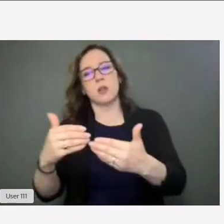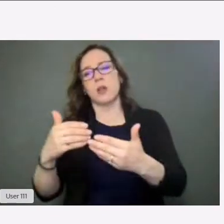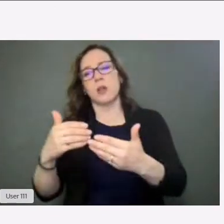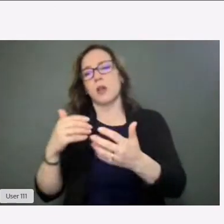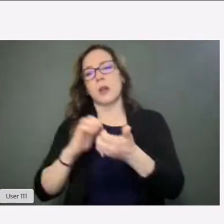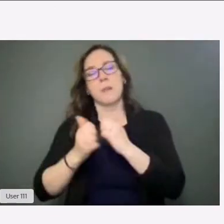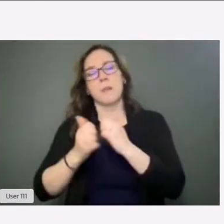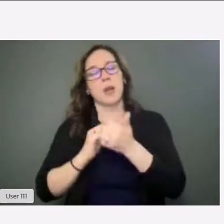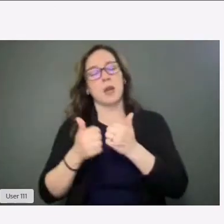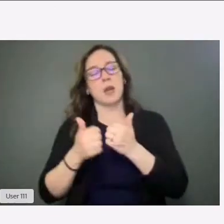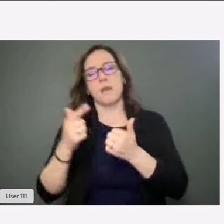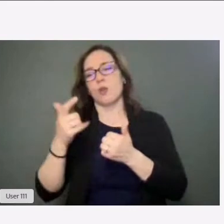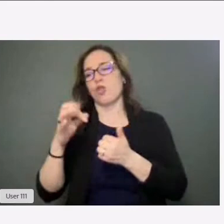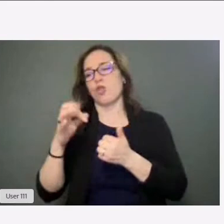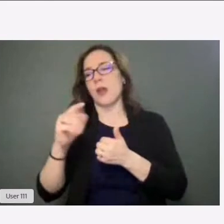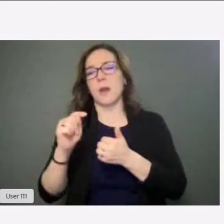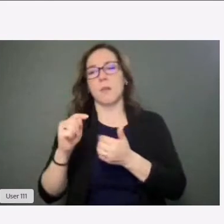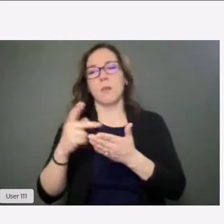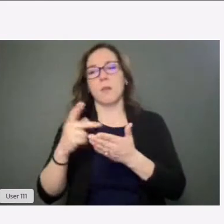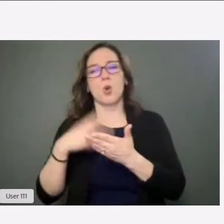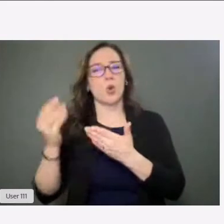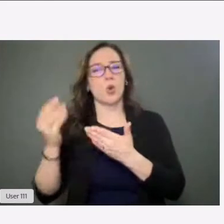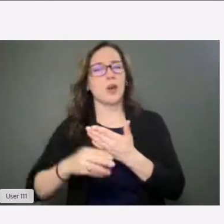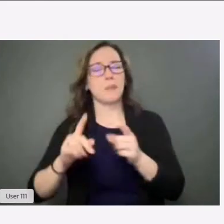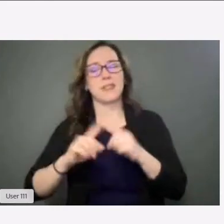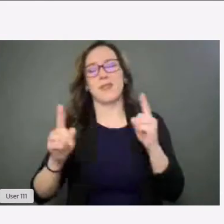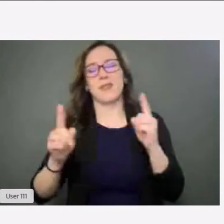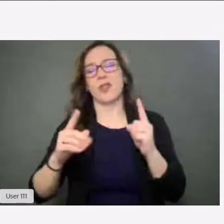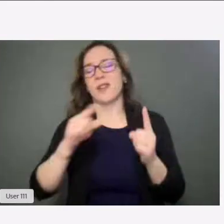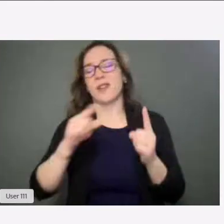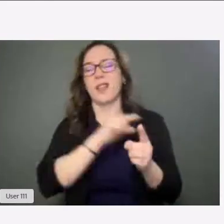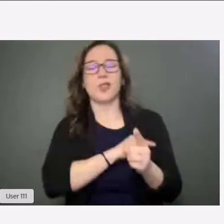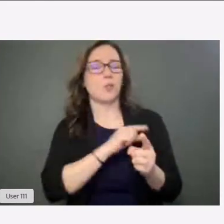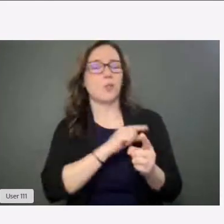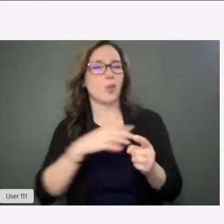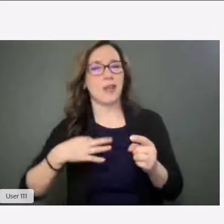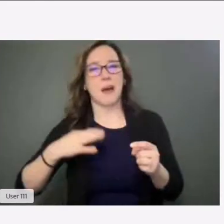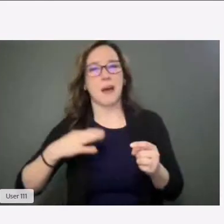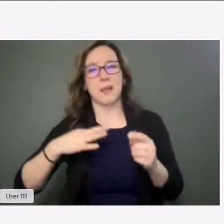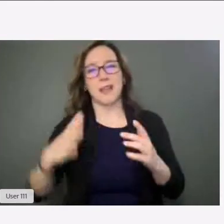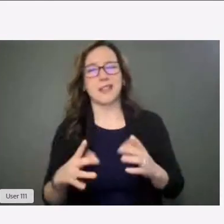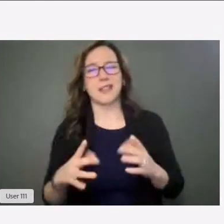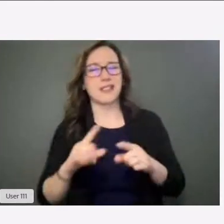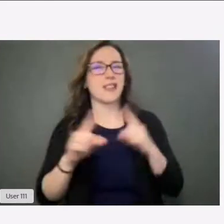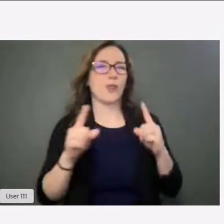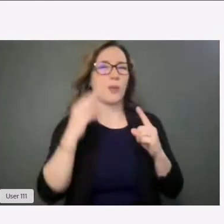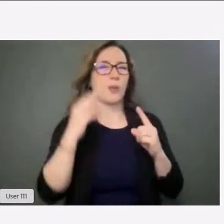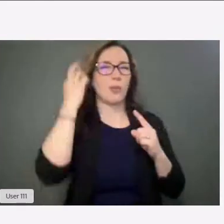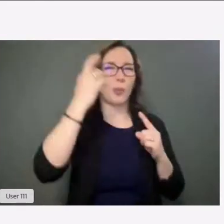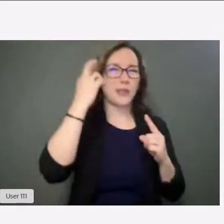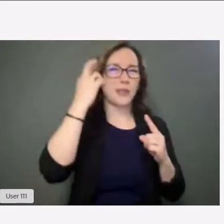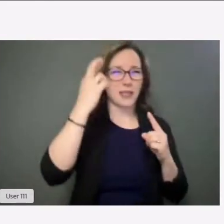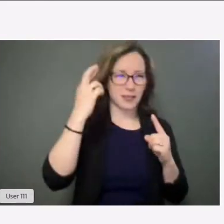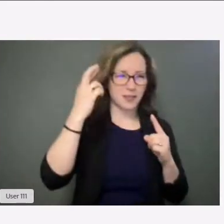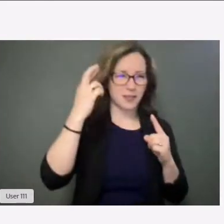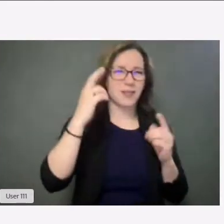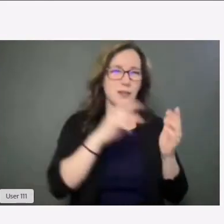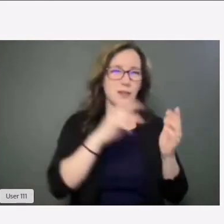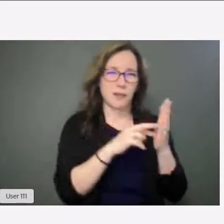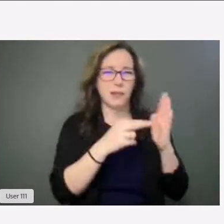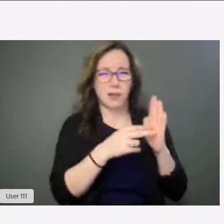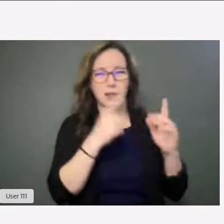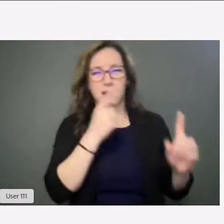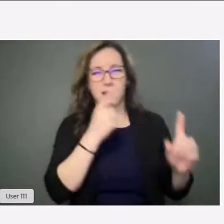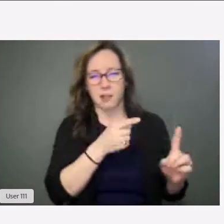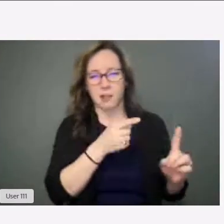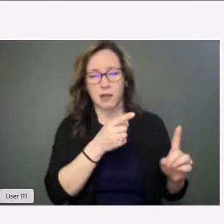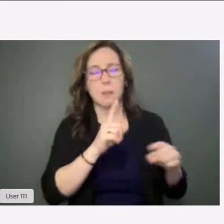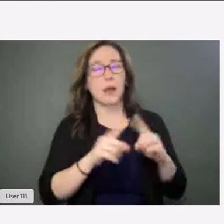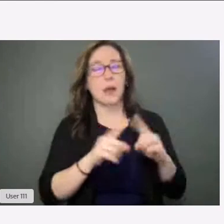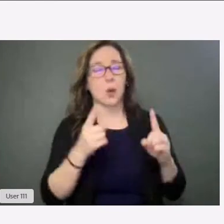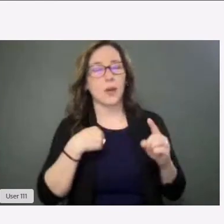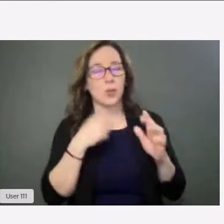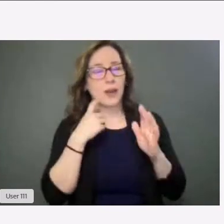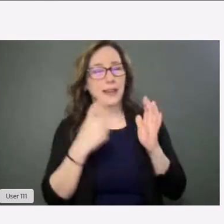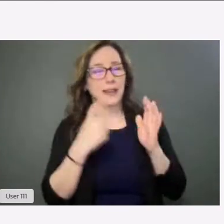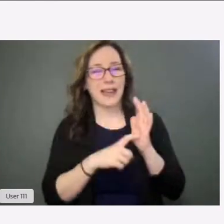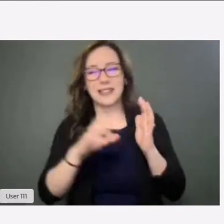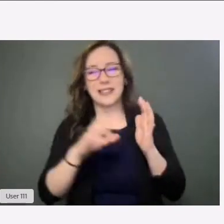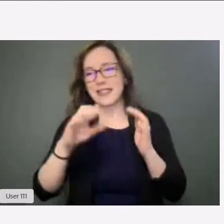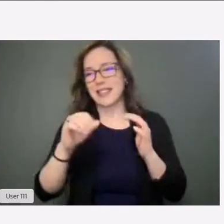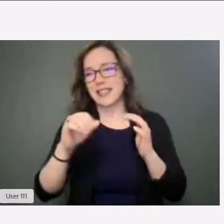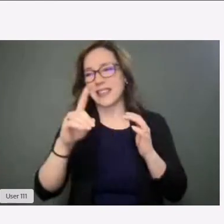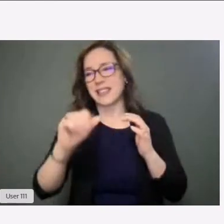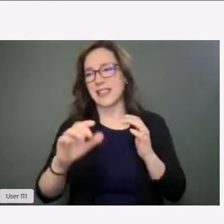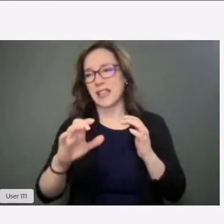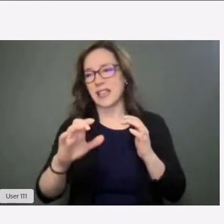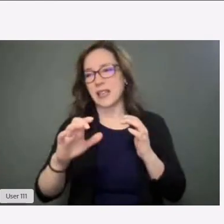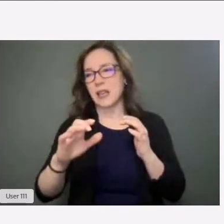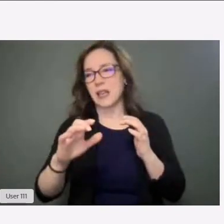program, different eligible applicants, you know, kind of different purposes. But to your point, no, we do recognize and use the CDC's SVI